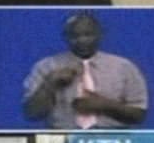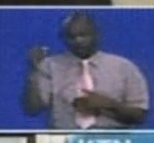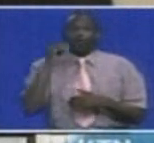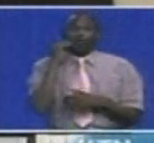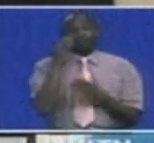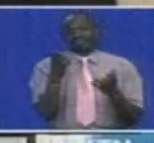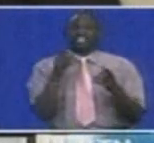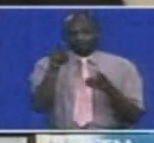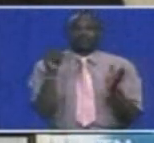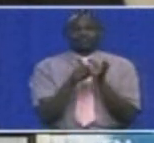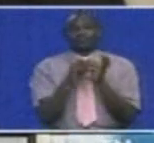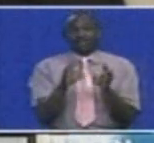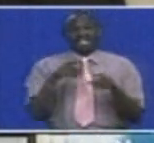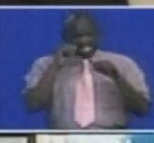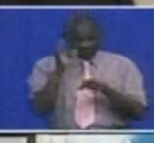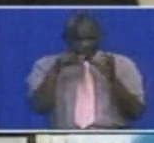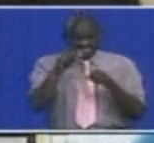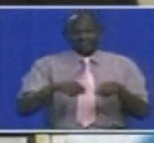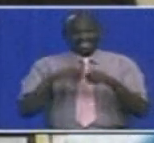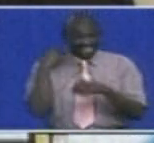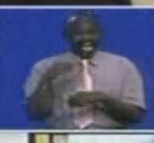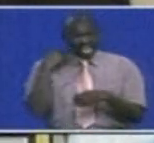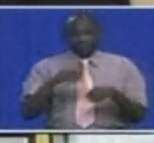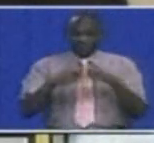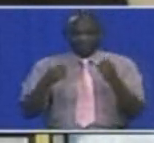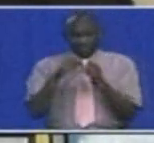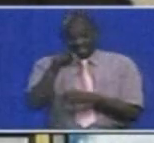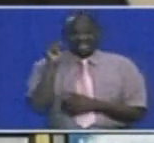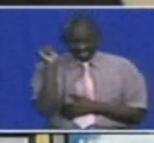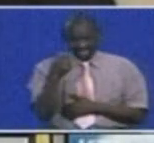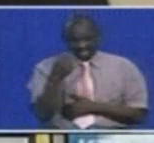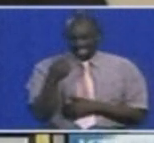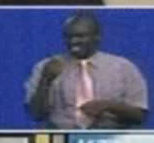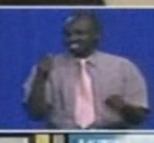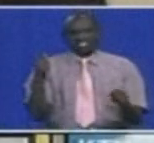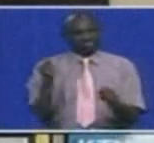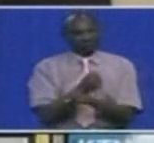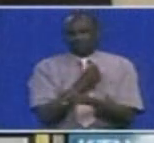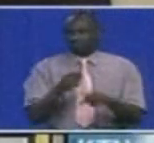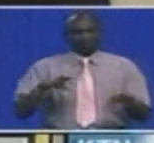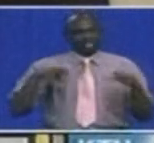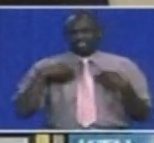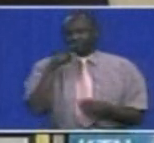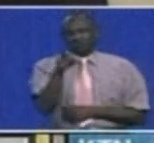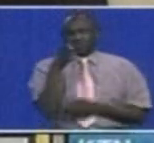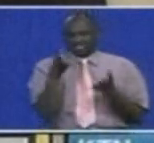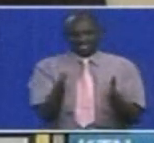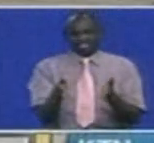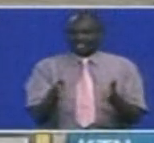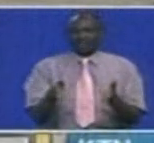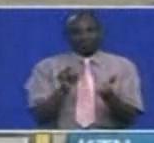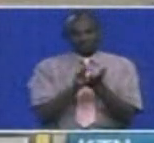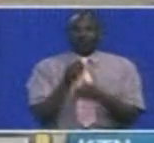are perpetrating crime here, if they are committing crime here, we cannot entertain them here at all